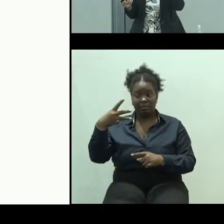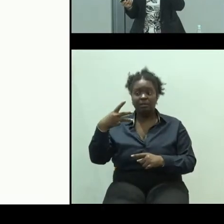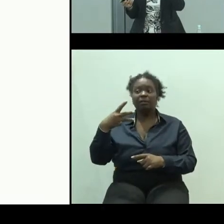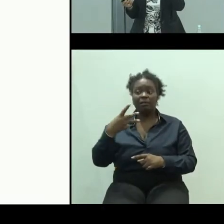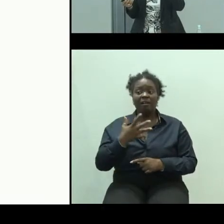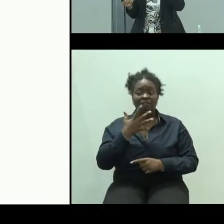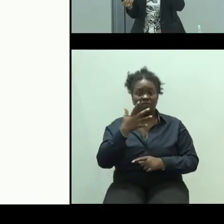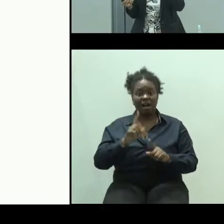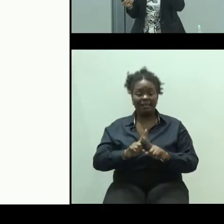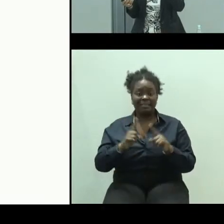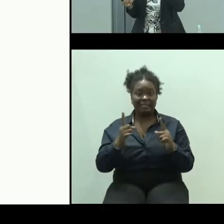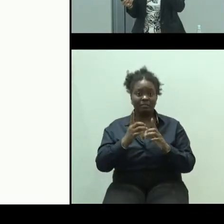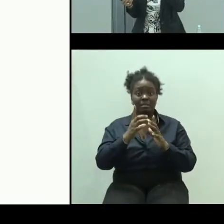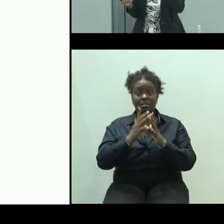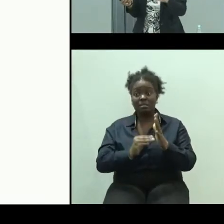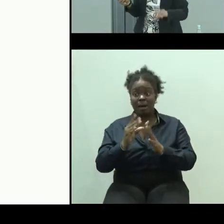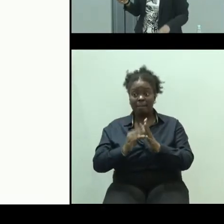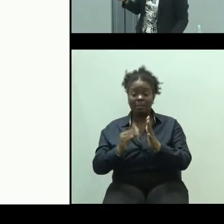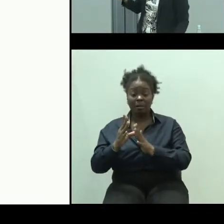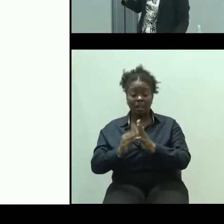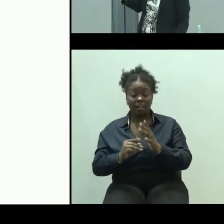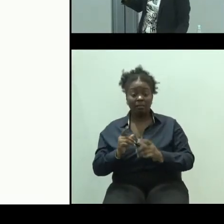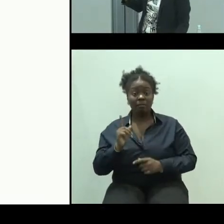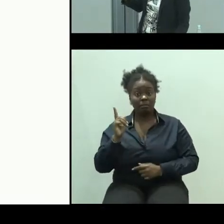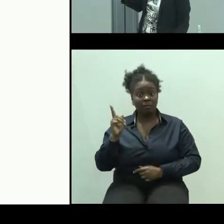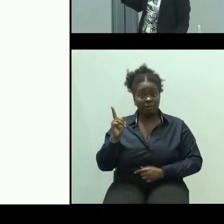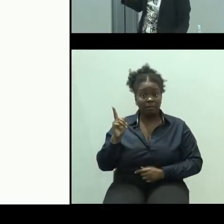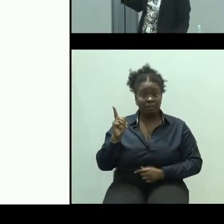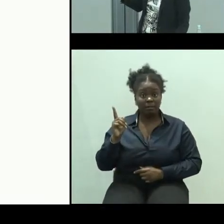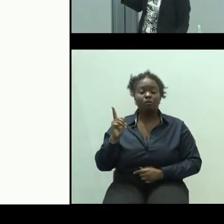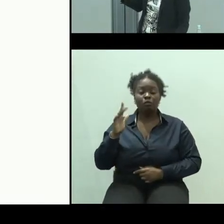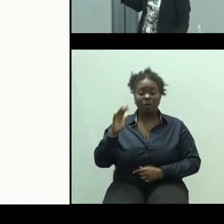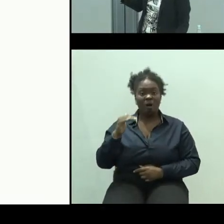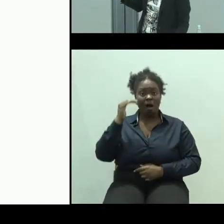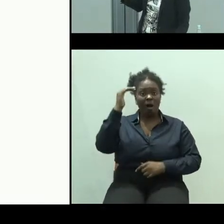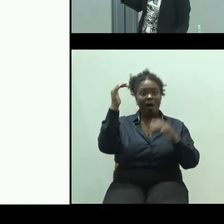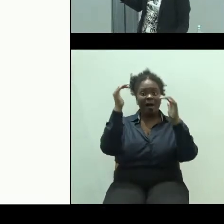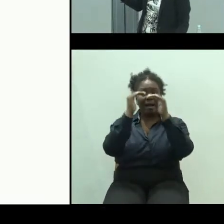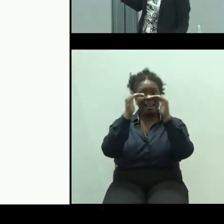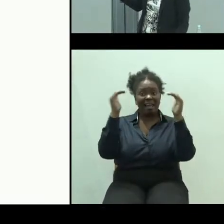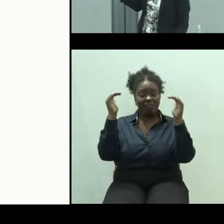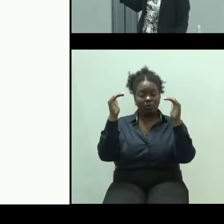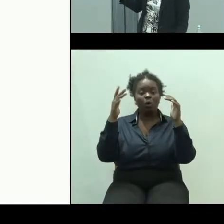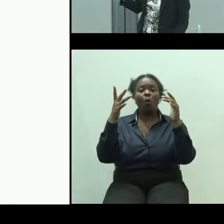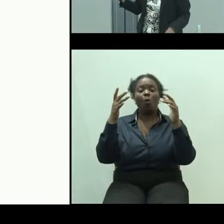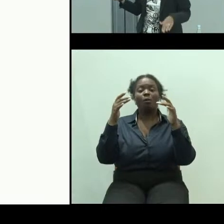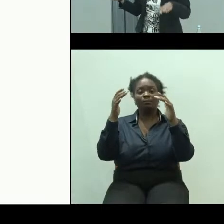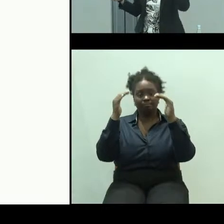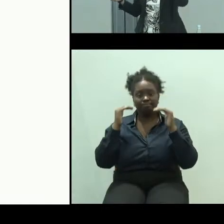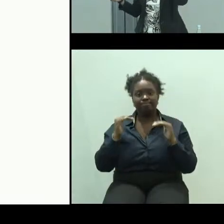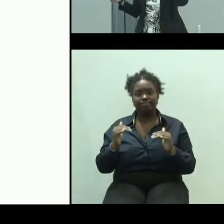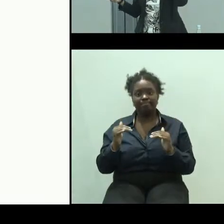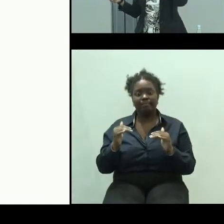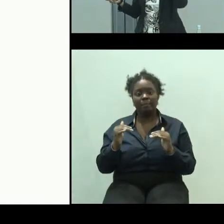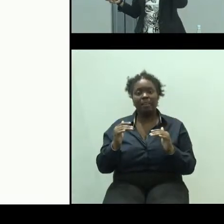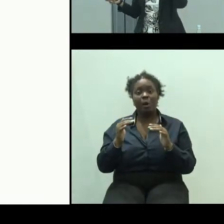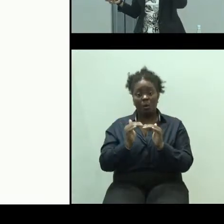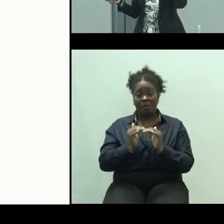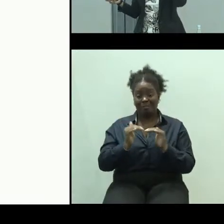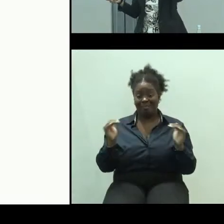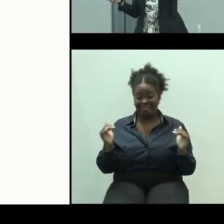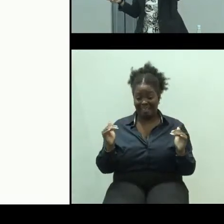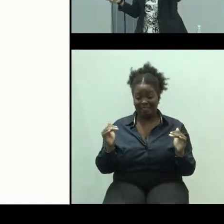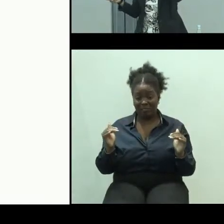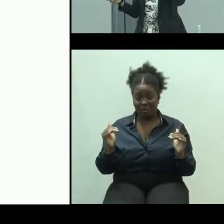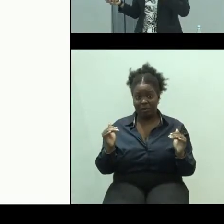regulatory protein is being expressed either at very high levels, that's the lowest, or at lower levels,